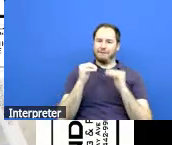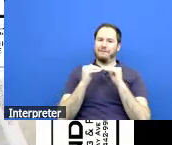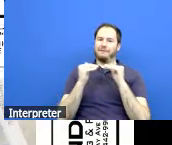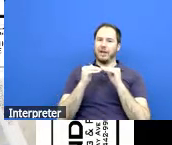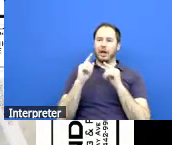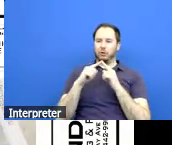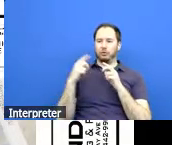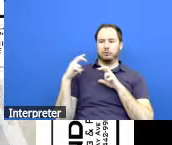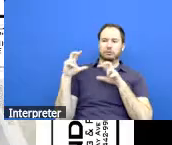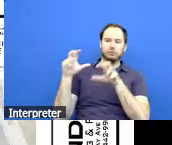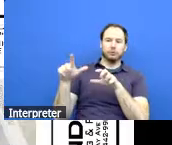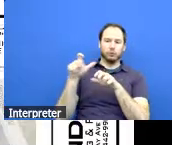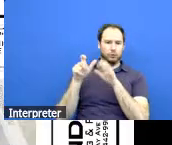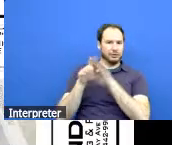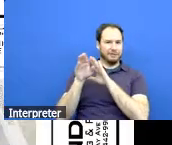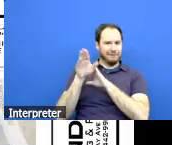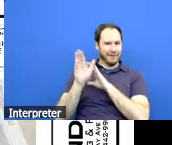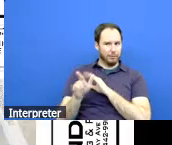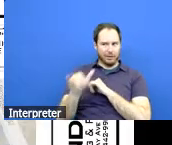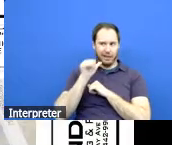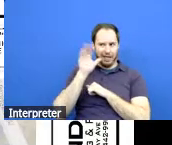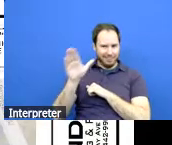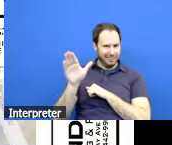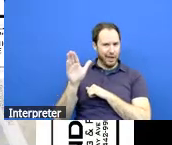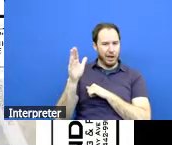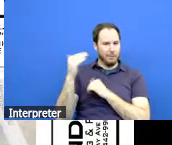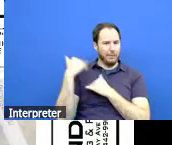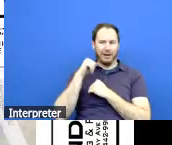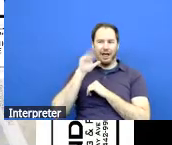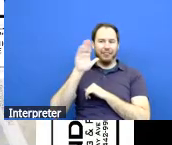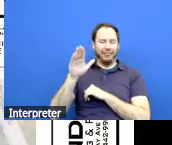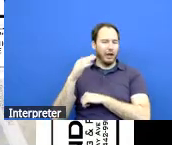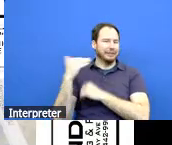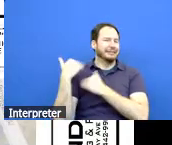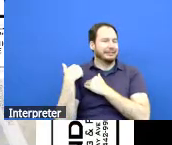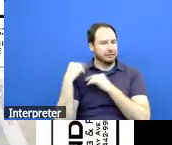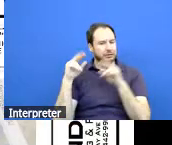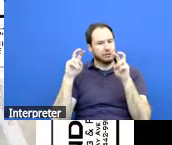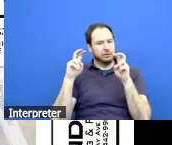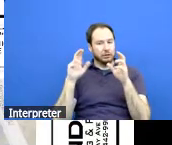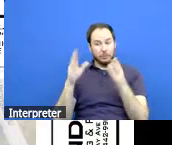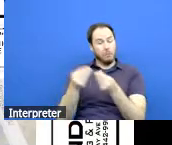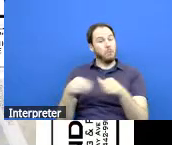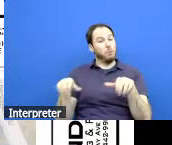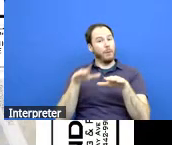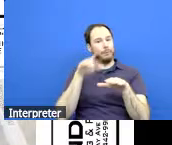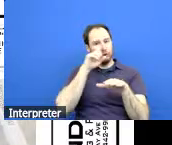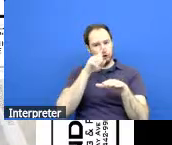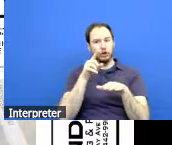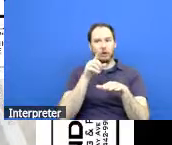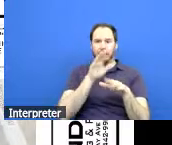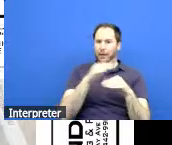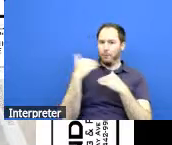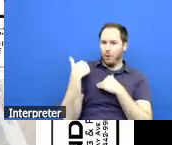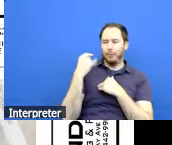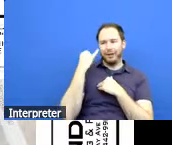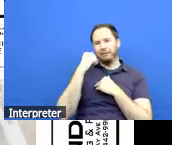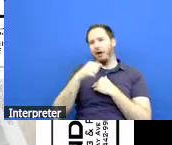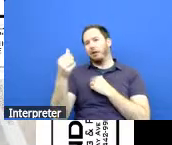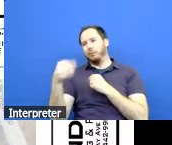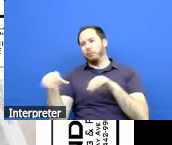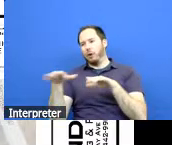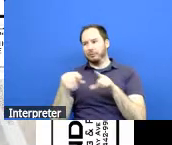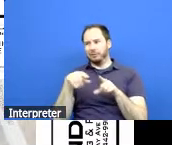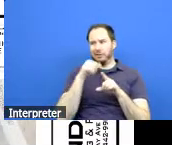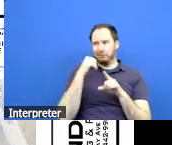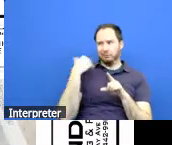that burden on the developer because that's not their sins, for lack of a better way to put it. If it's their property, then it's their sin. If it's someone else's